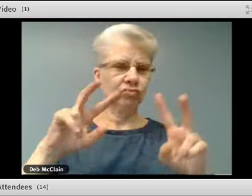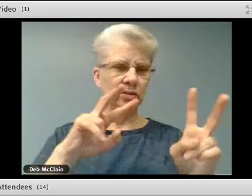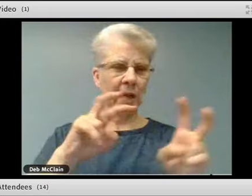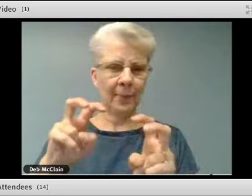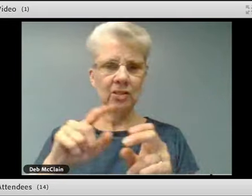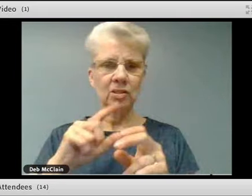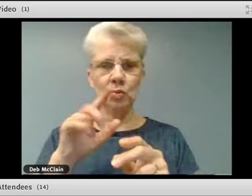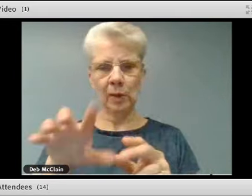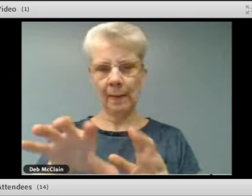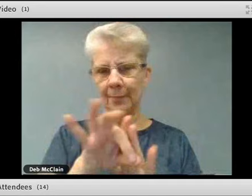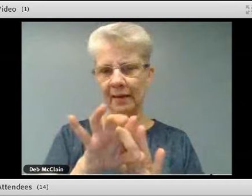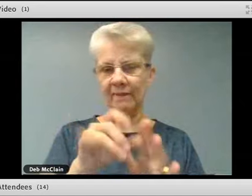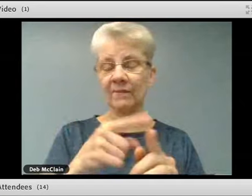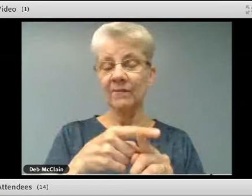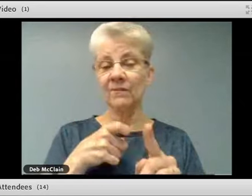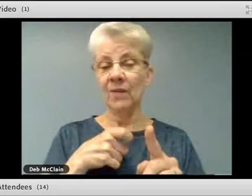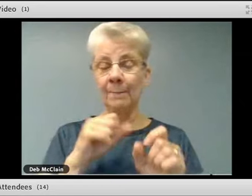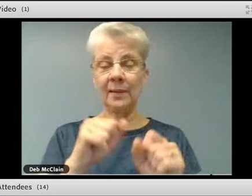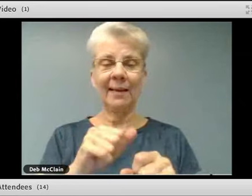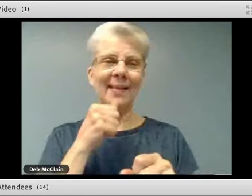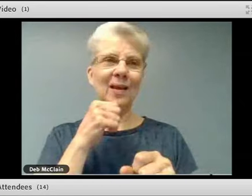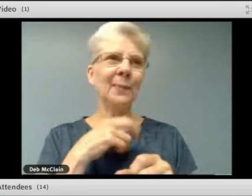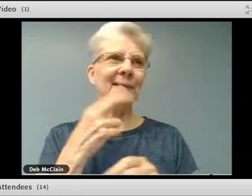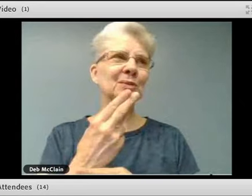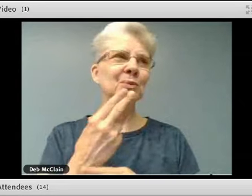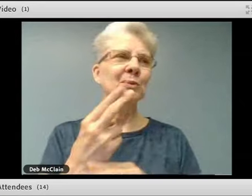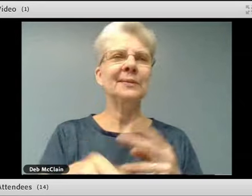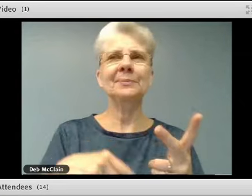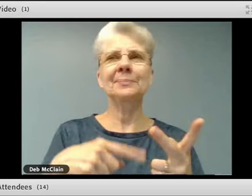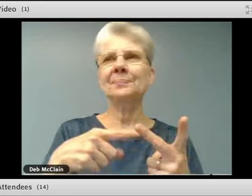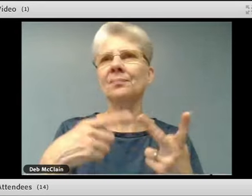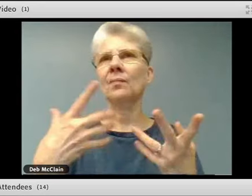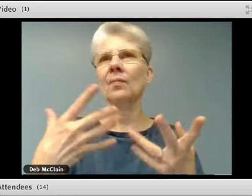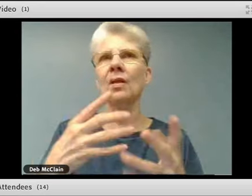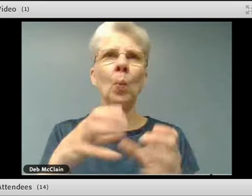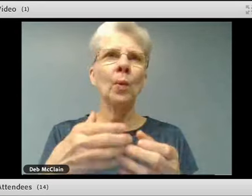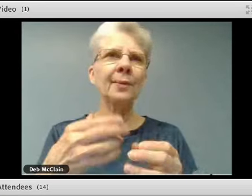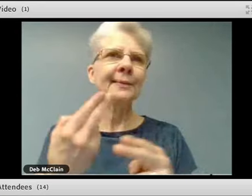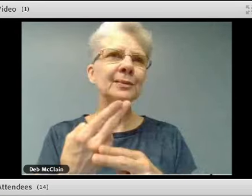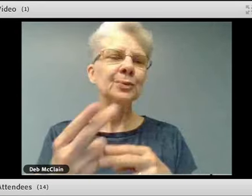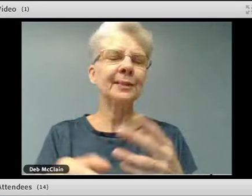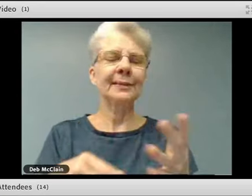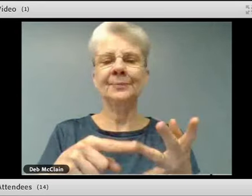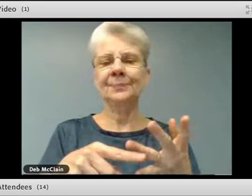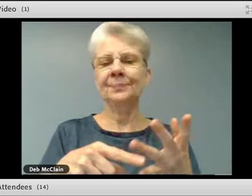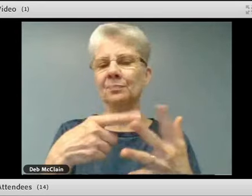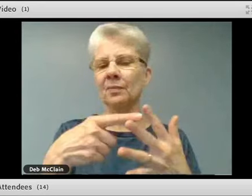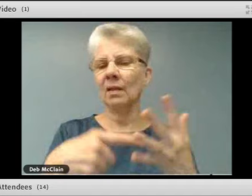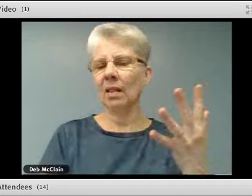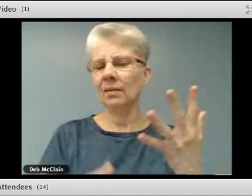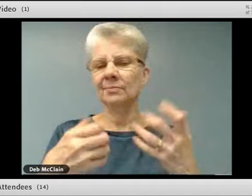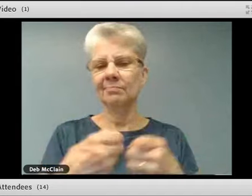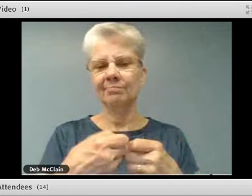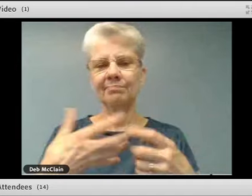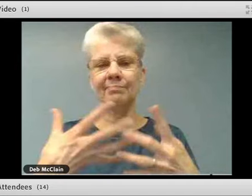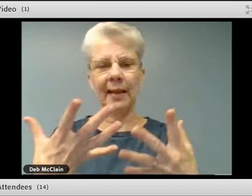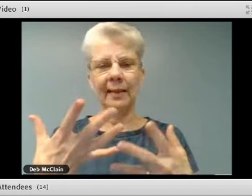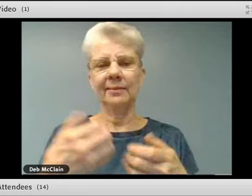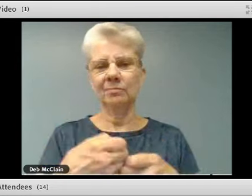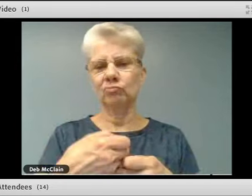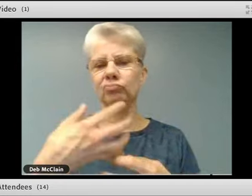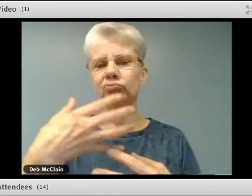pick from, like women's history, world history, and other topics